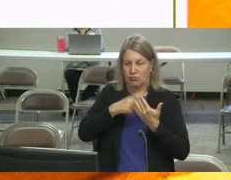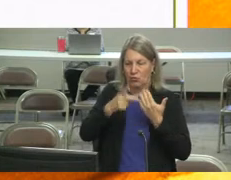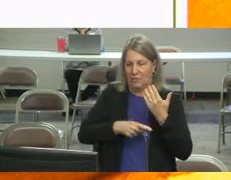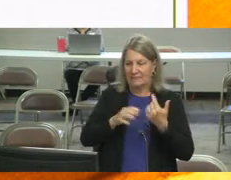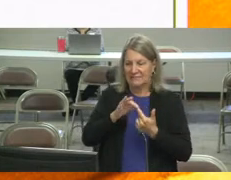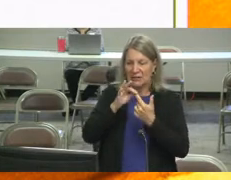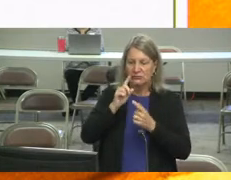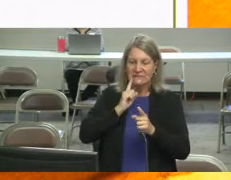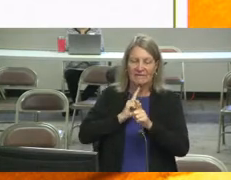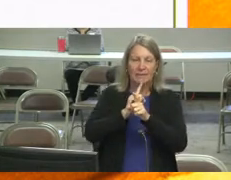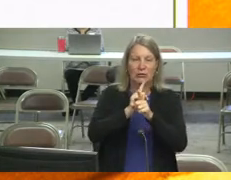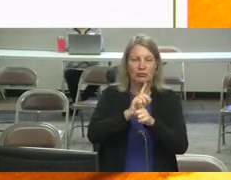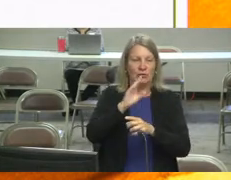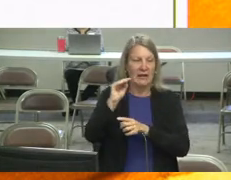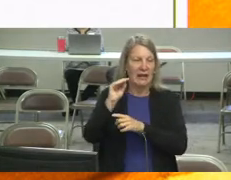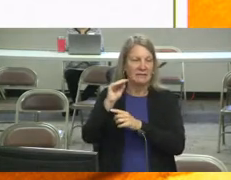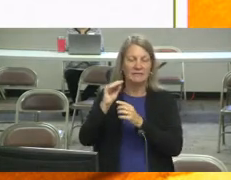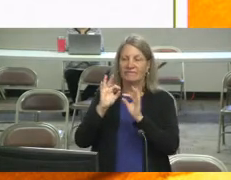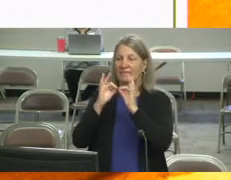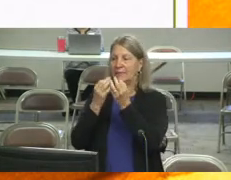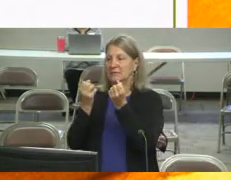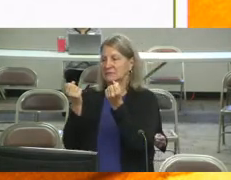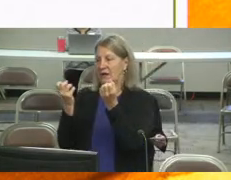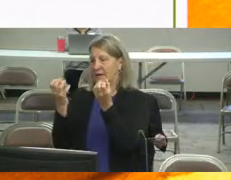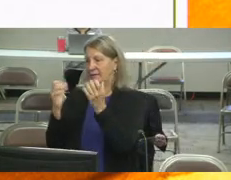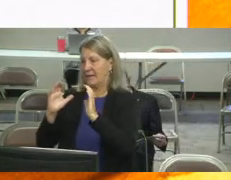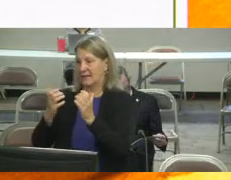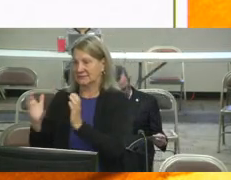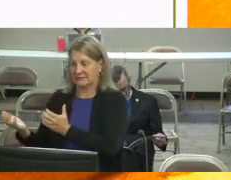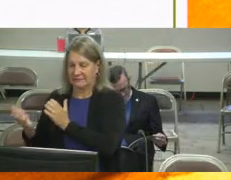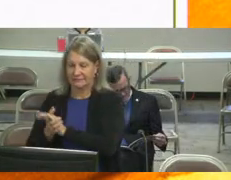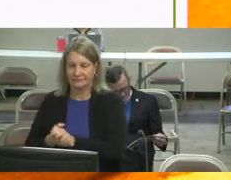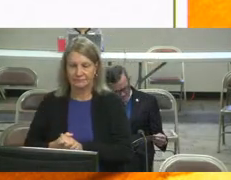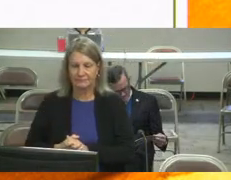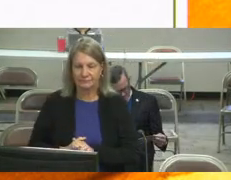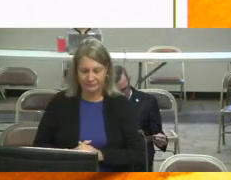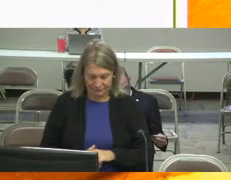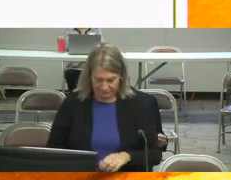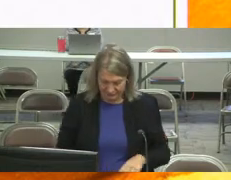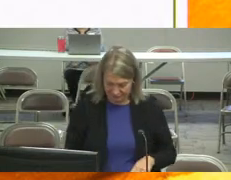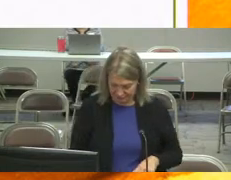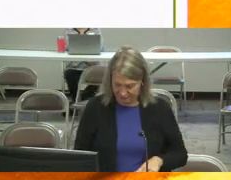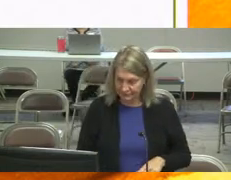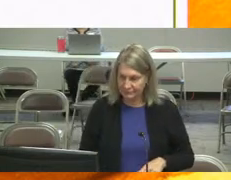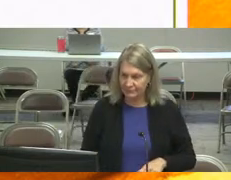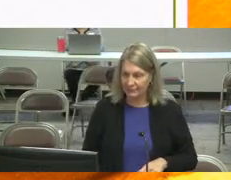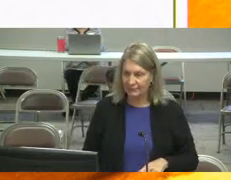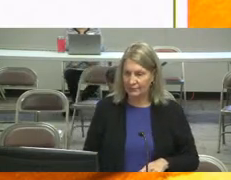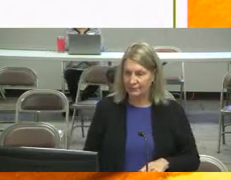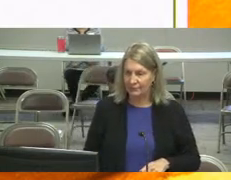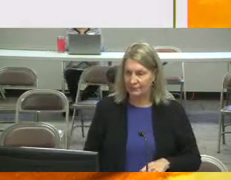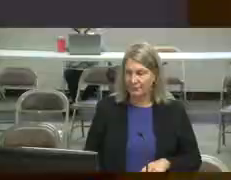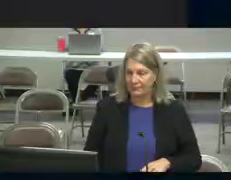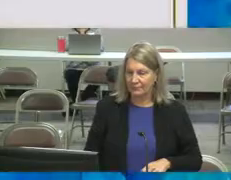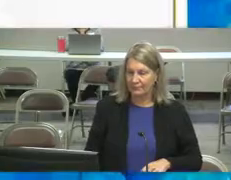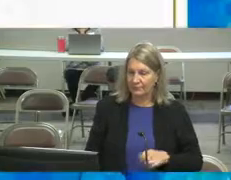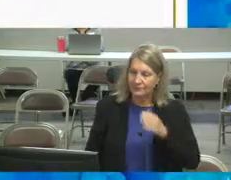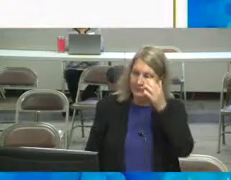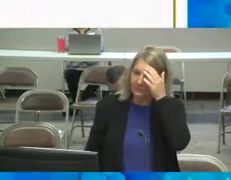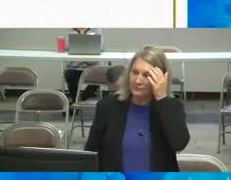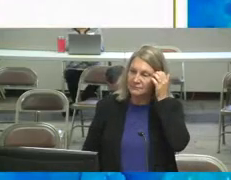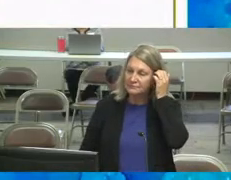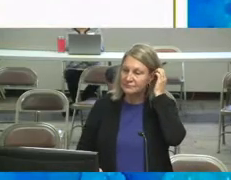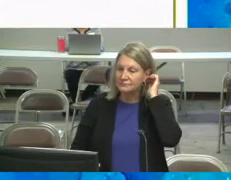to find some money so that we can expand those programs especially the deaf mentor and the family science Kansas classes that provide